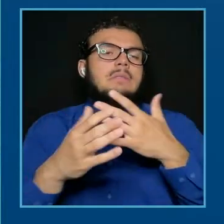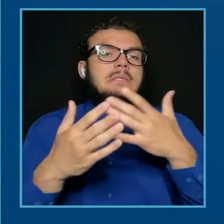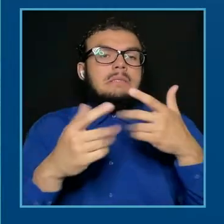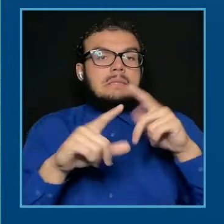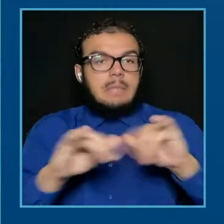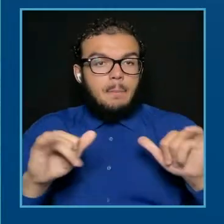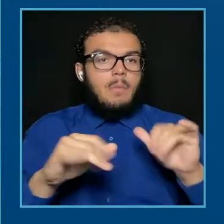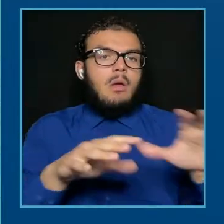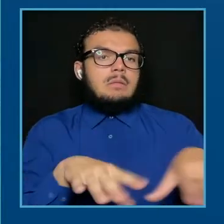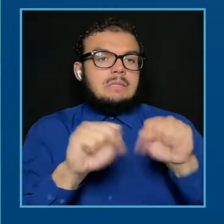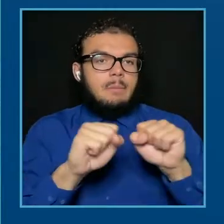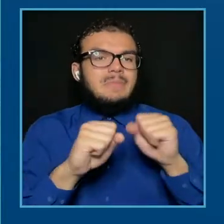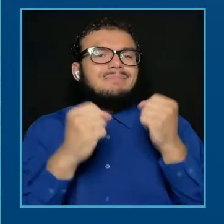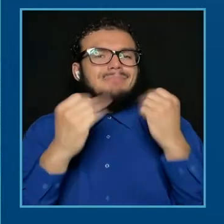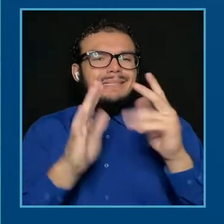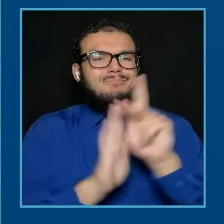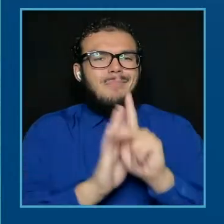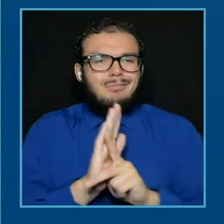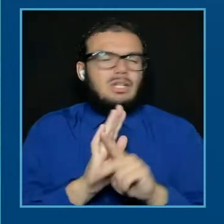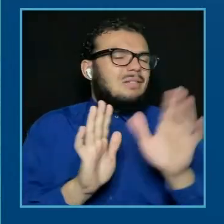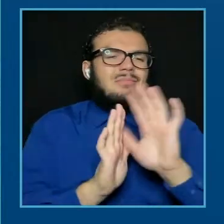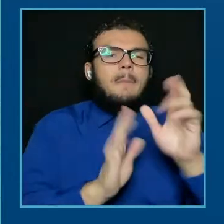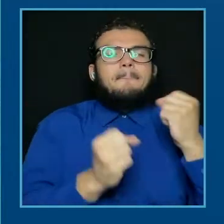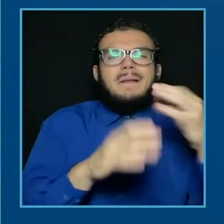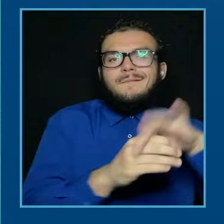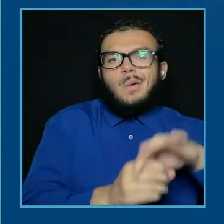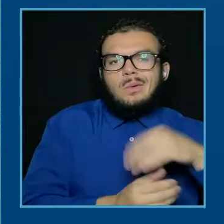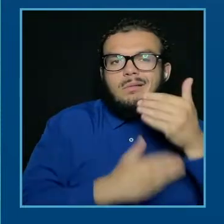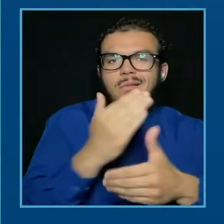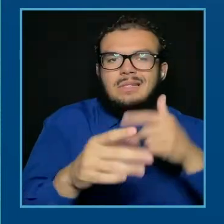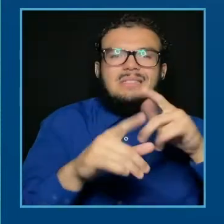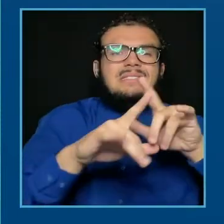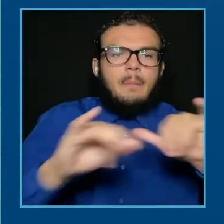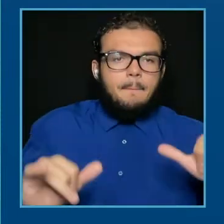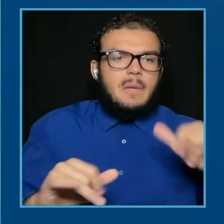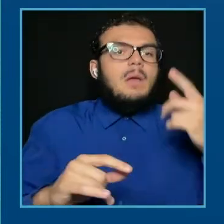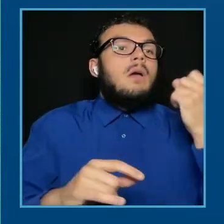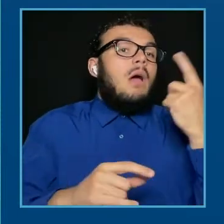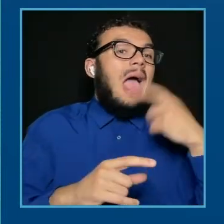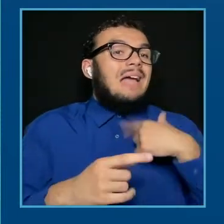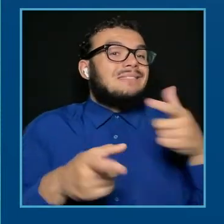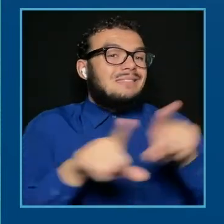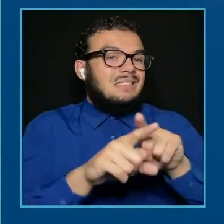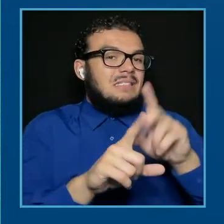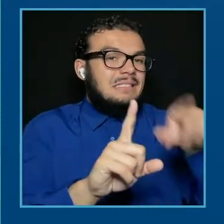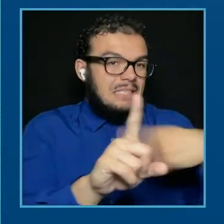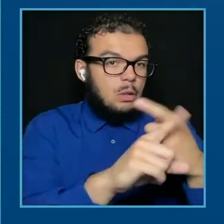adopting several motions at the same time and voting on them as a single unitary question.